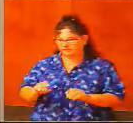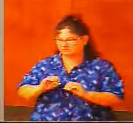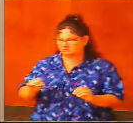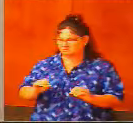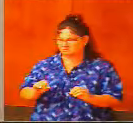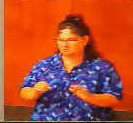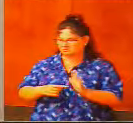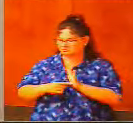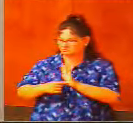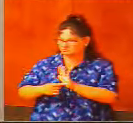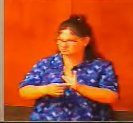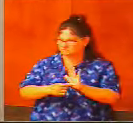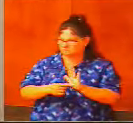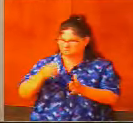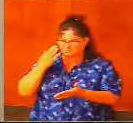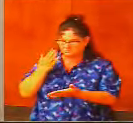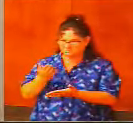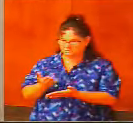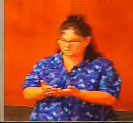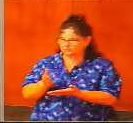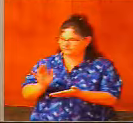that.